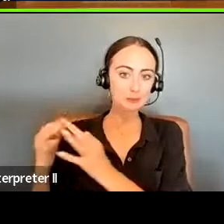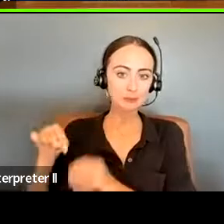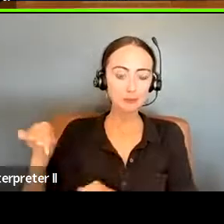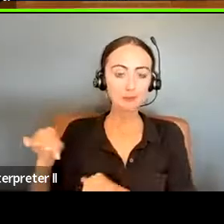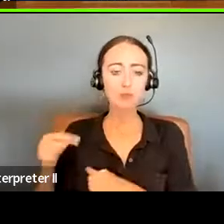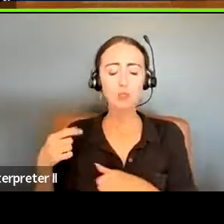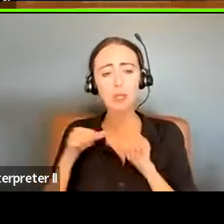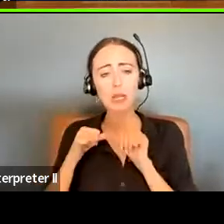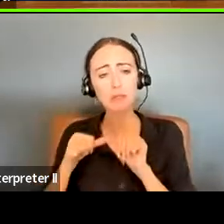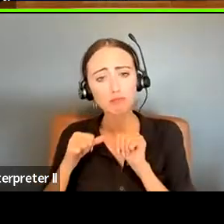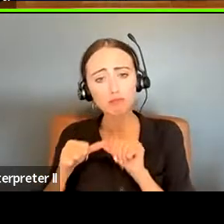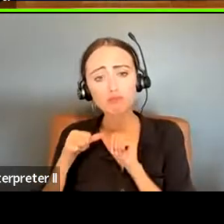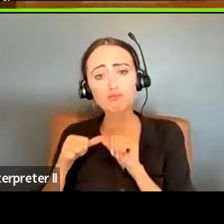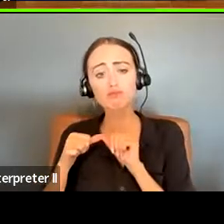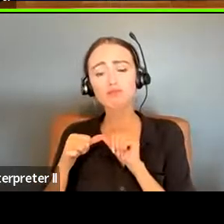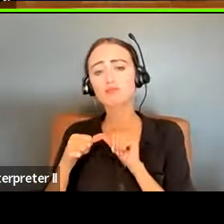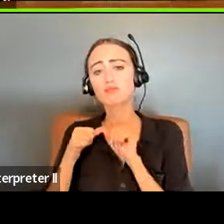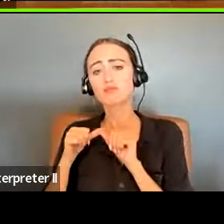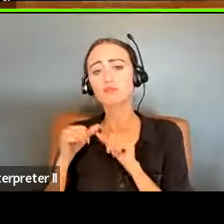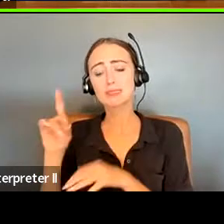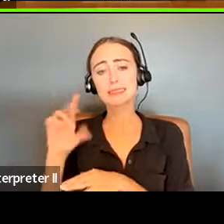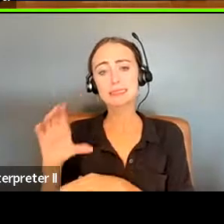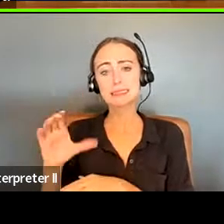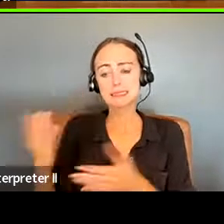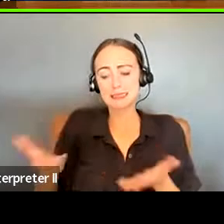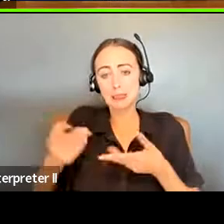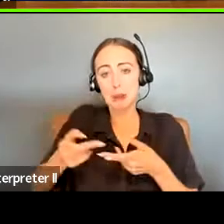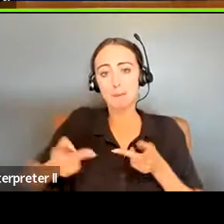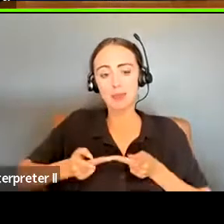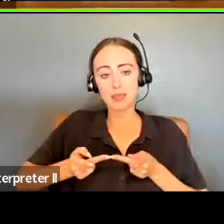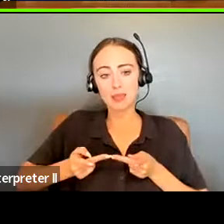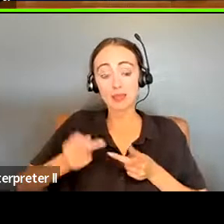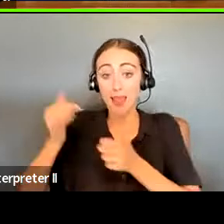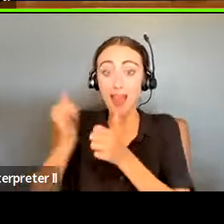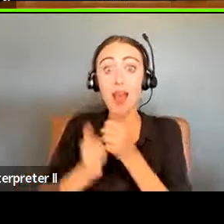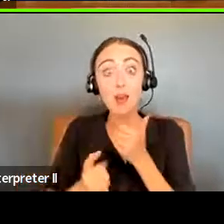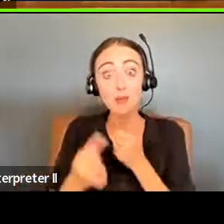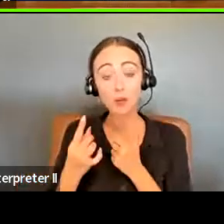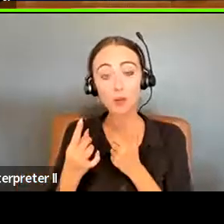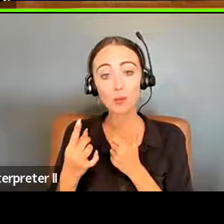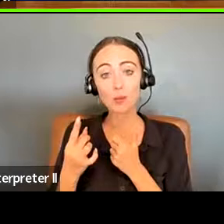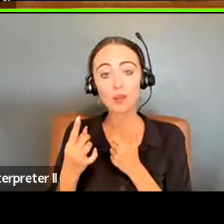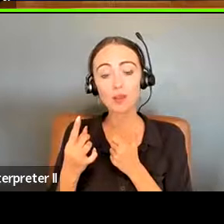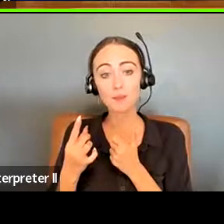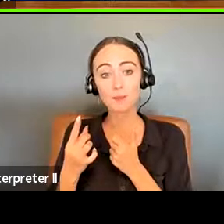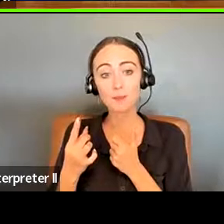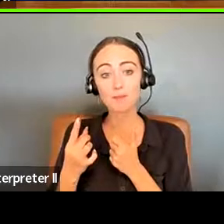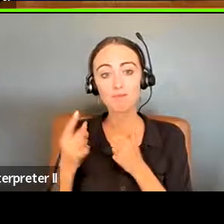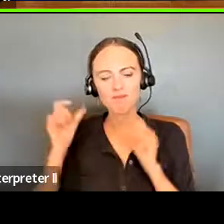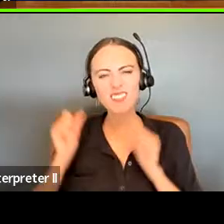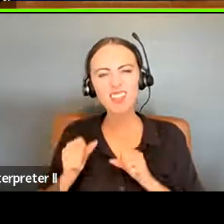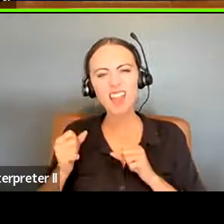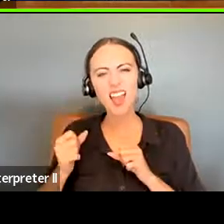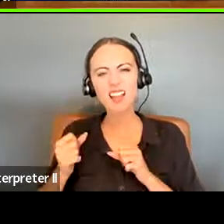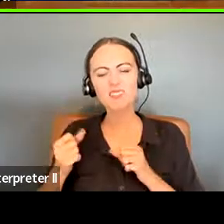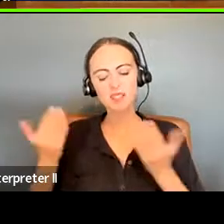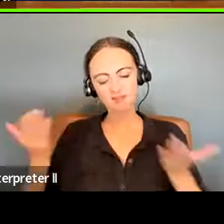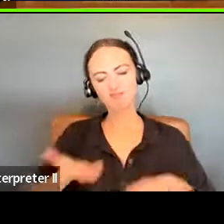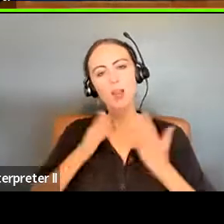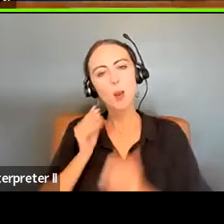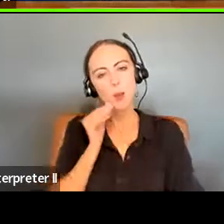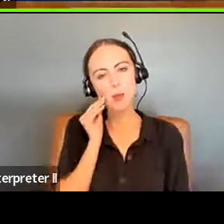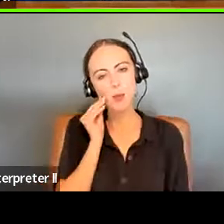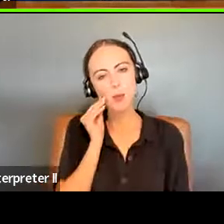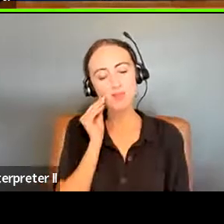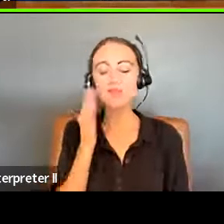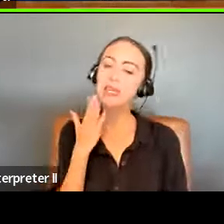to continue to make DC a place where everyone can call home. So thank